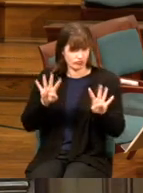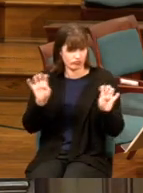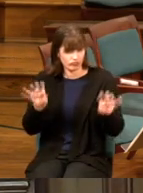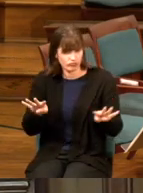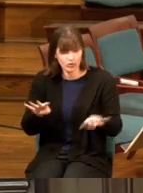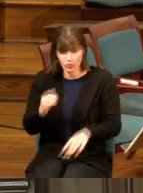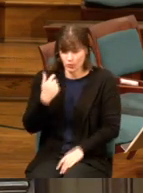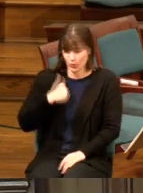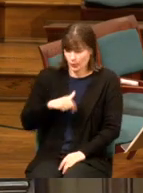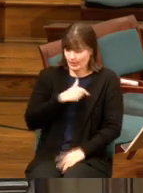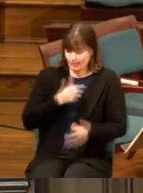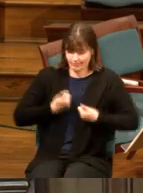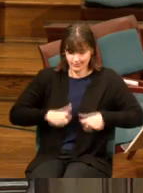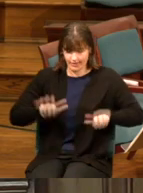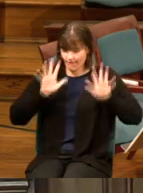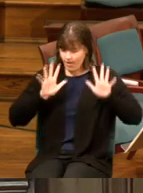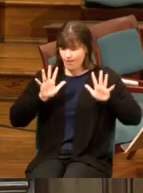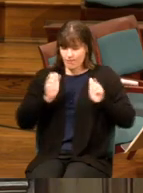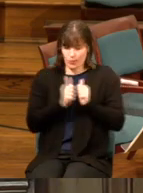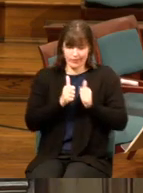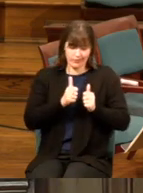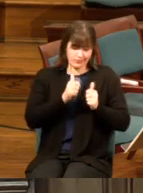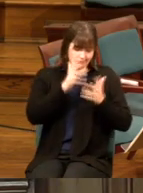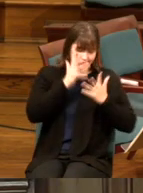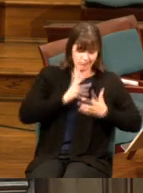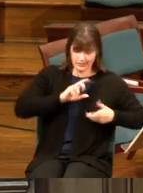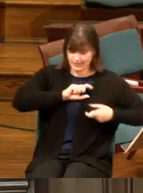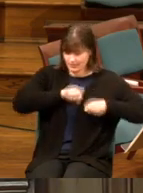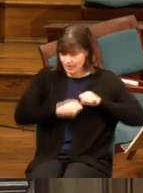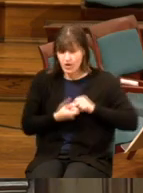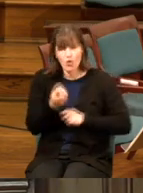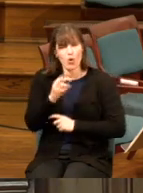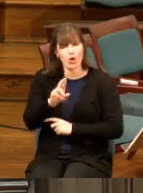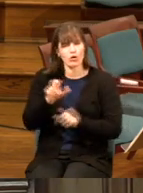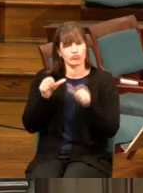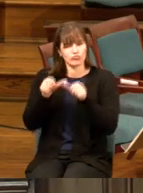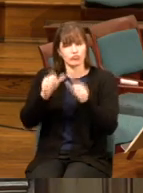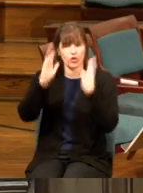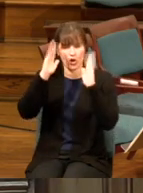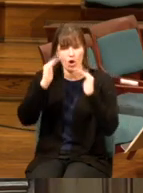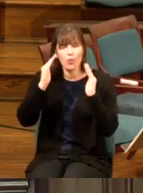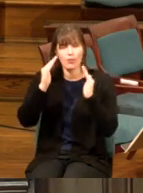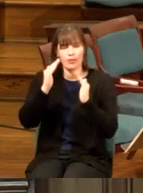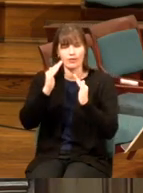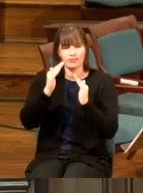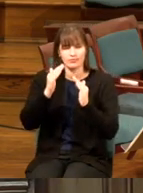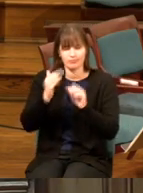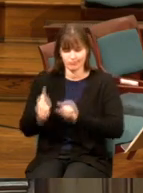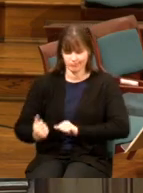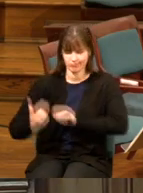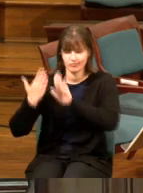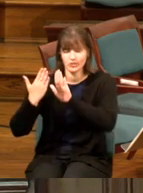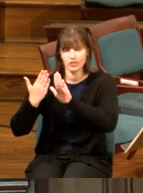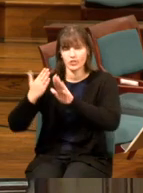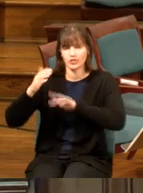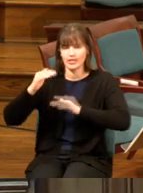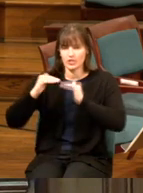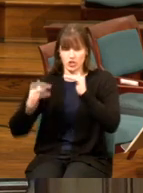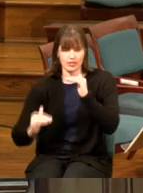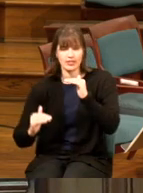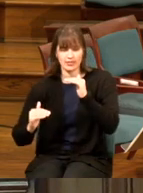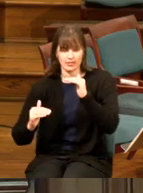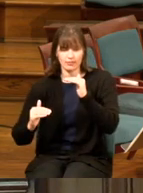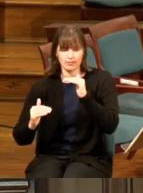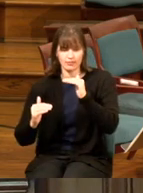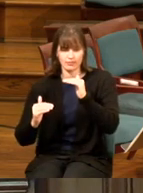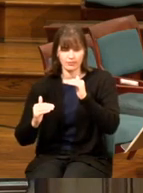to despair, or will we hold out hope in the face of injustice? For